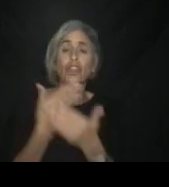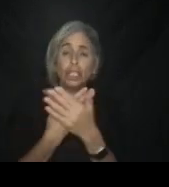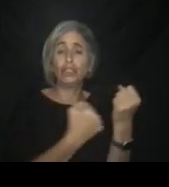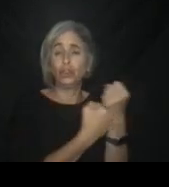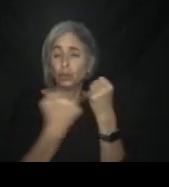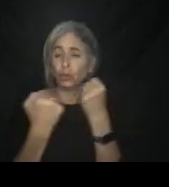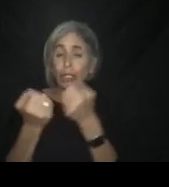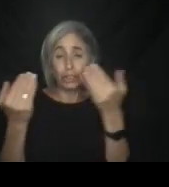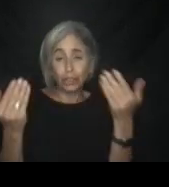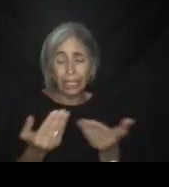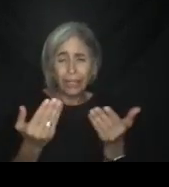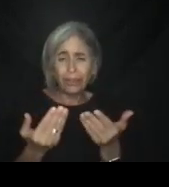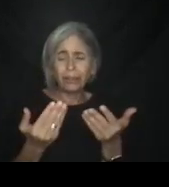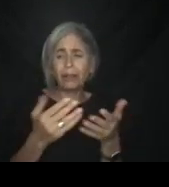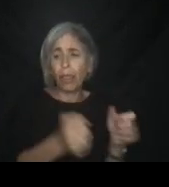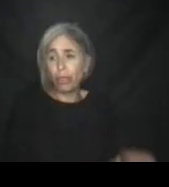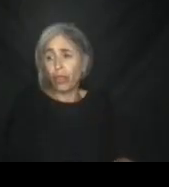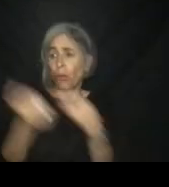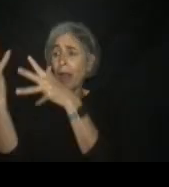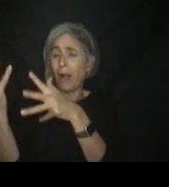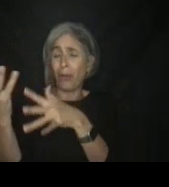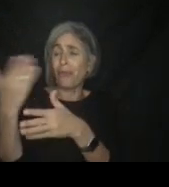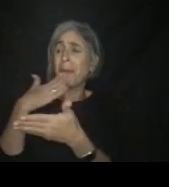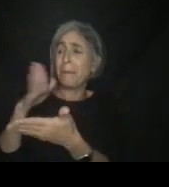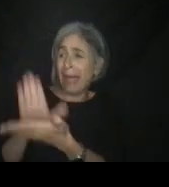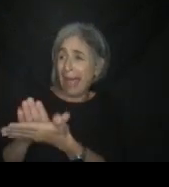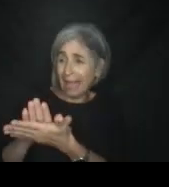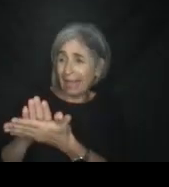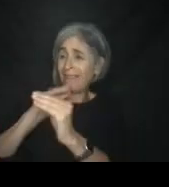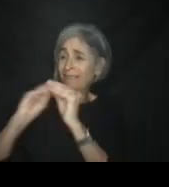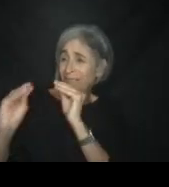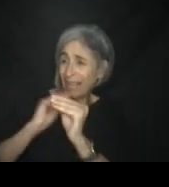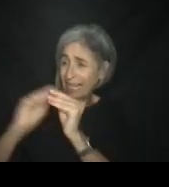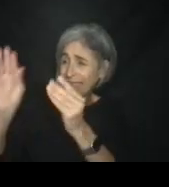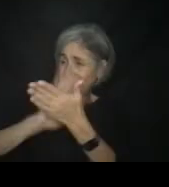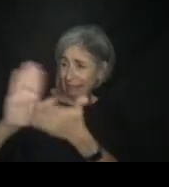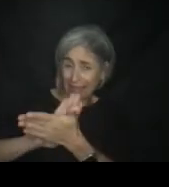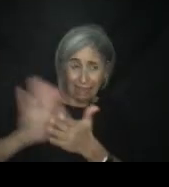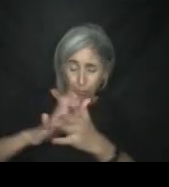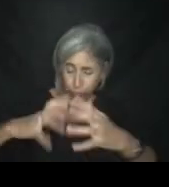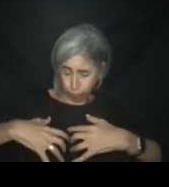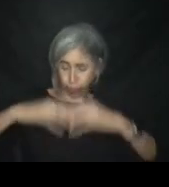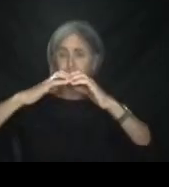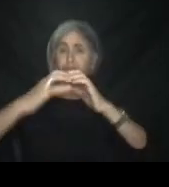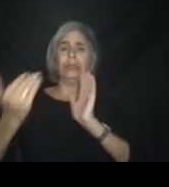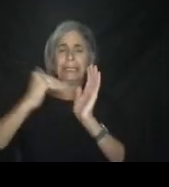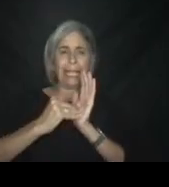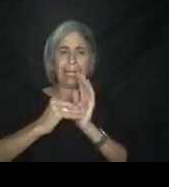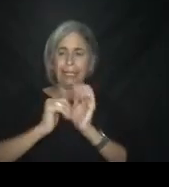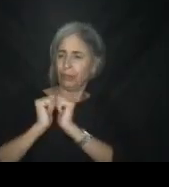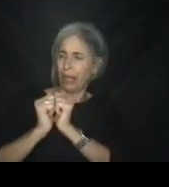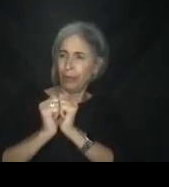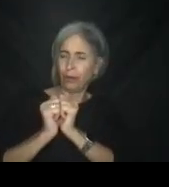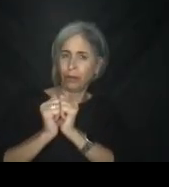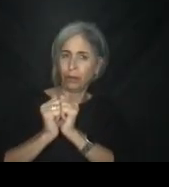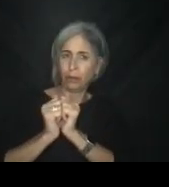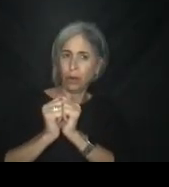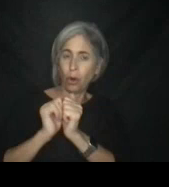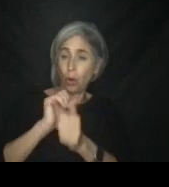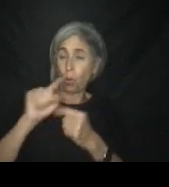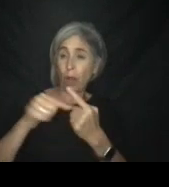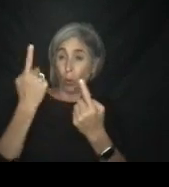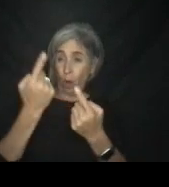go ahead and gut out whatever needs to be gutted, and let's clean up and build from there. And once you get on one accord